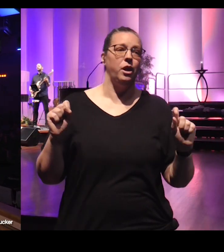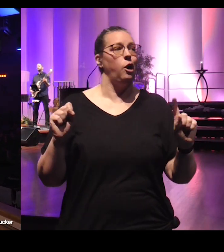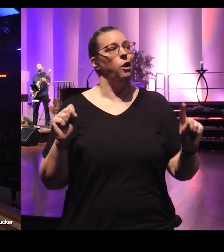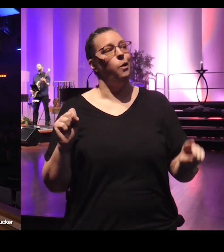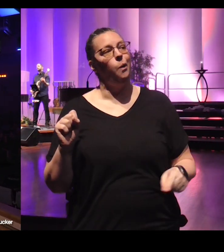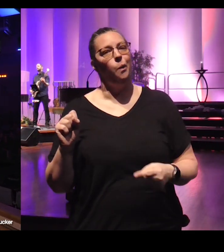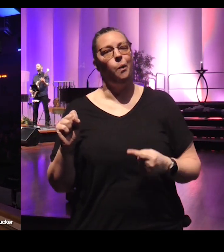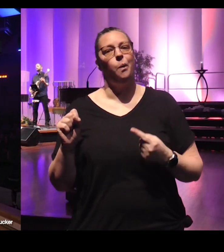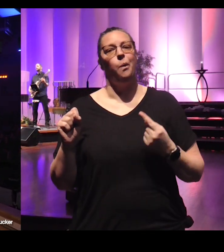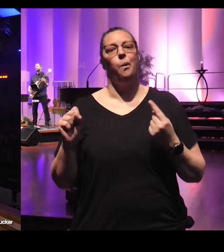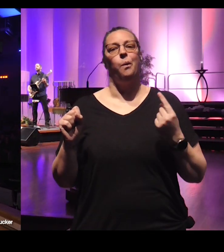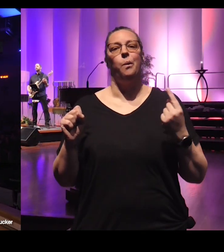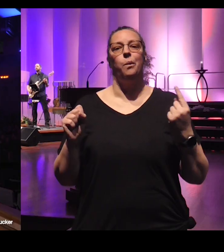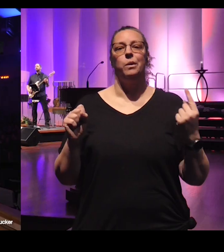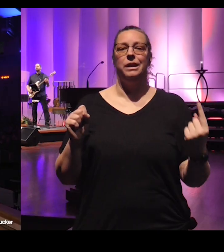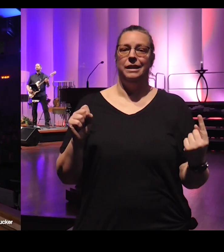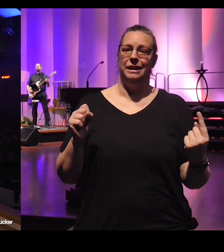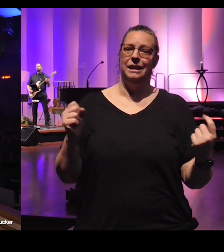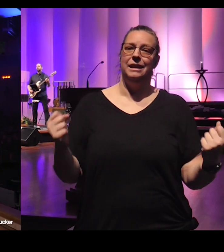There is